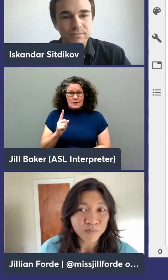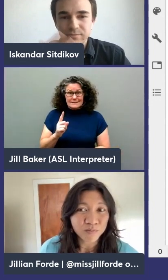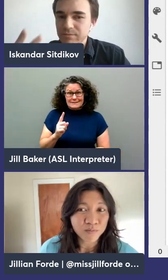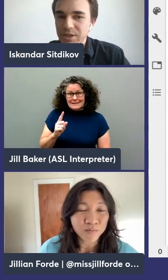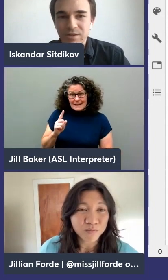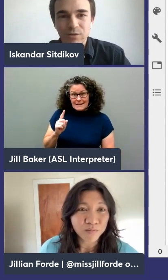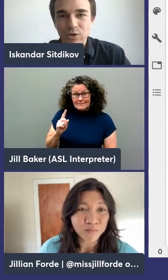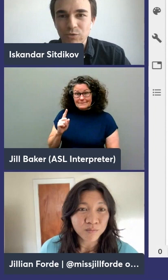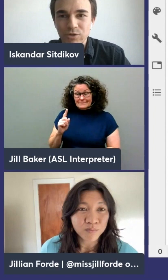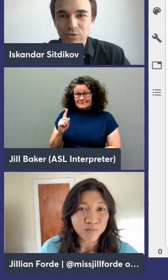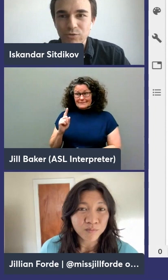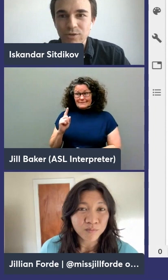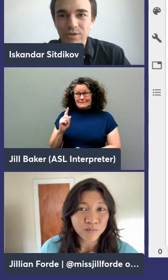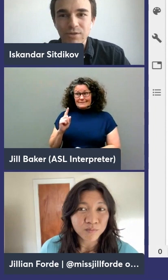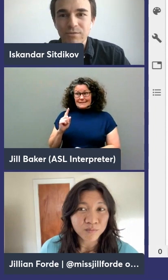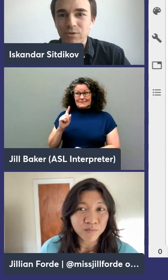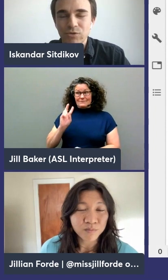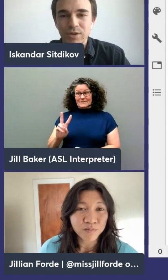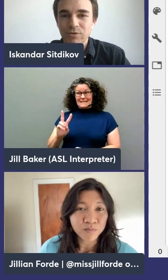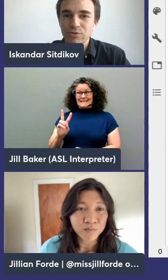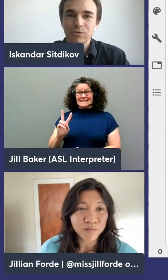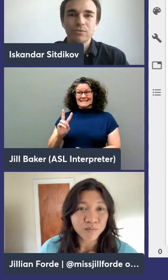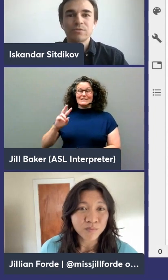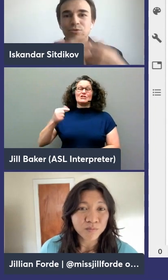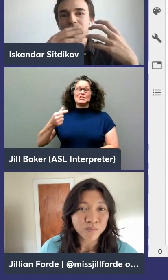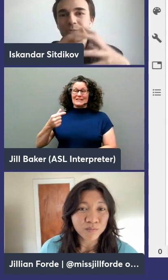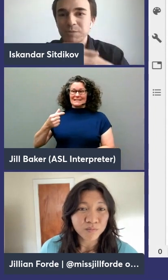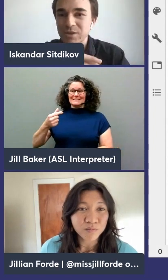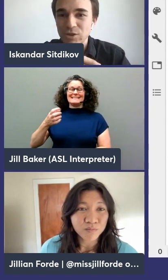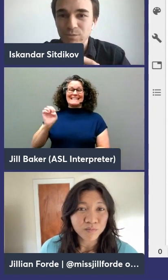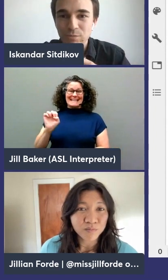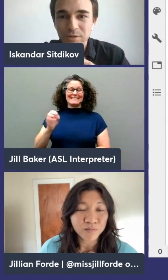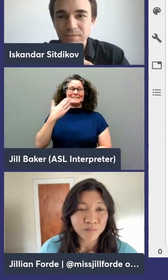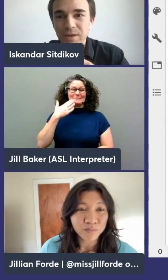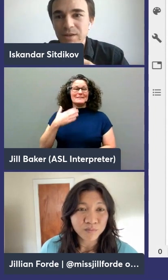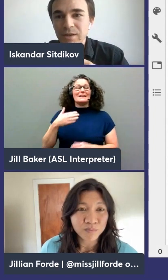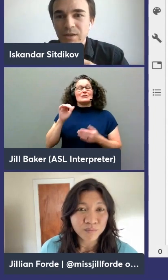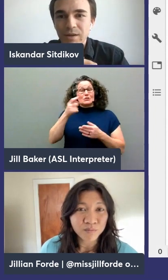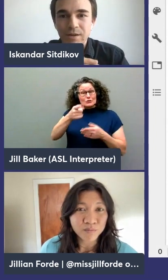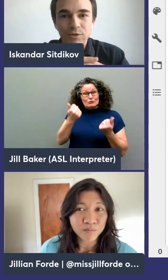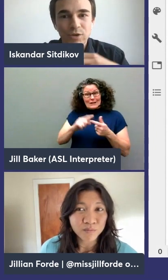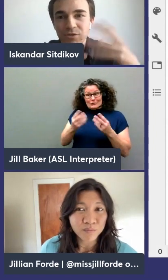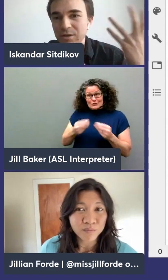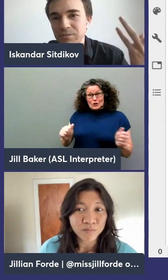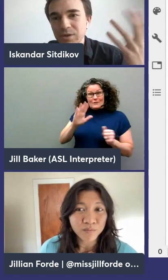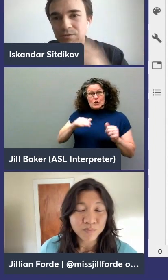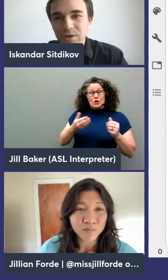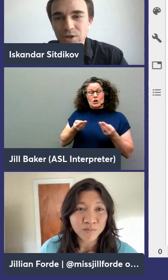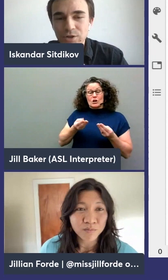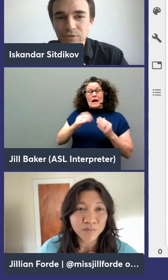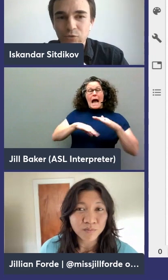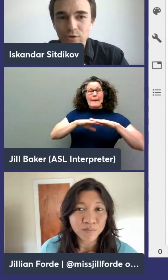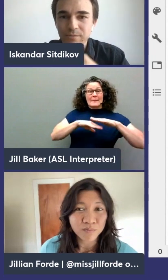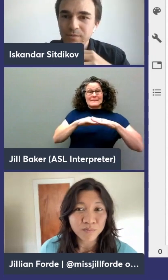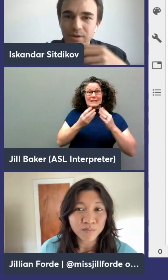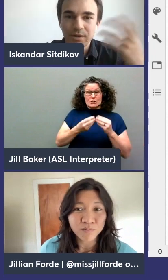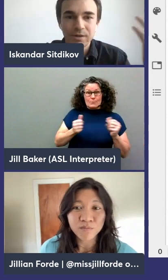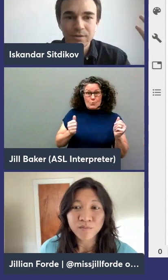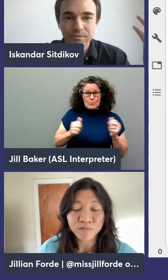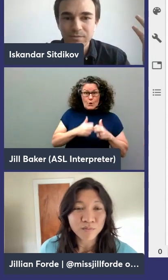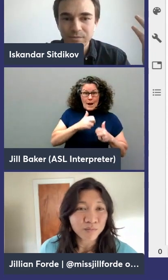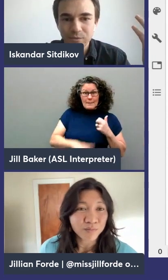So basically what you're doing here, you're trying to solve optimization problem. You have some variational